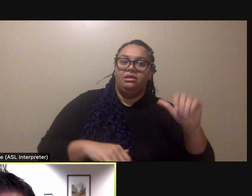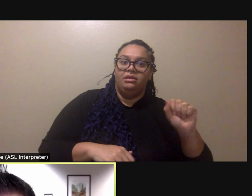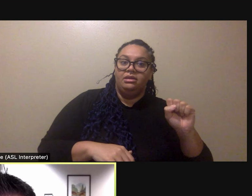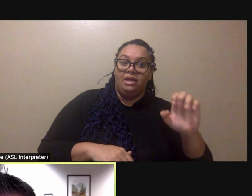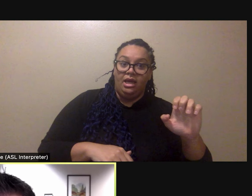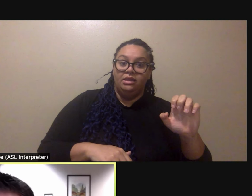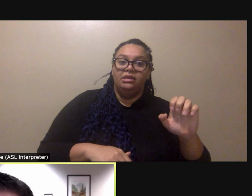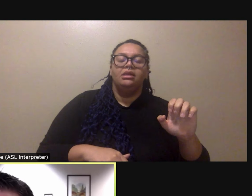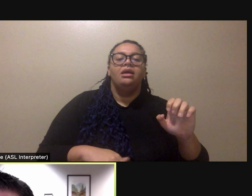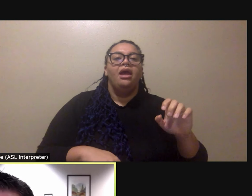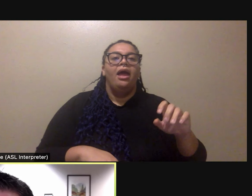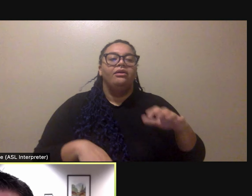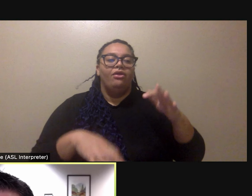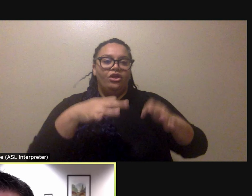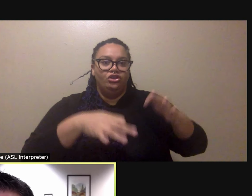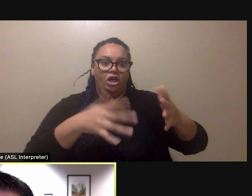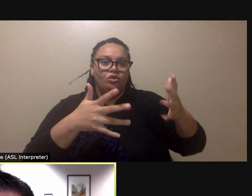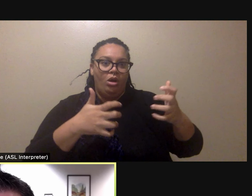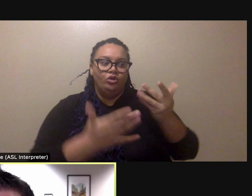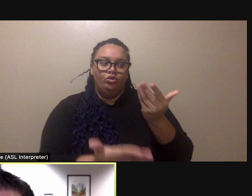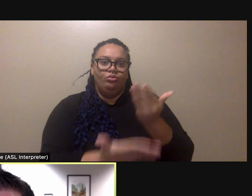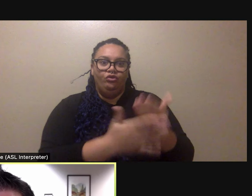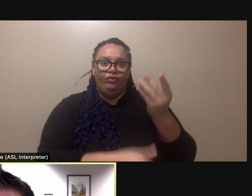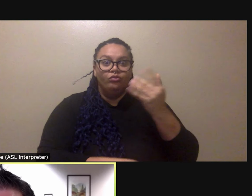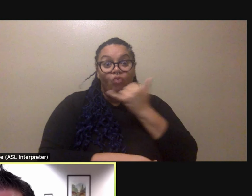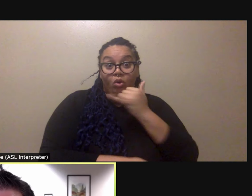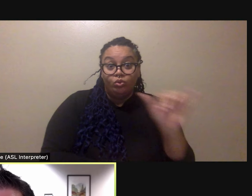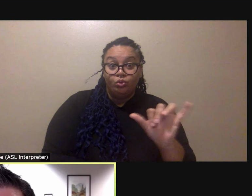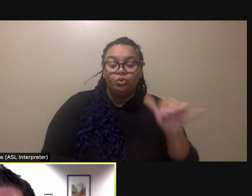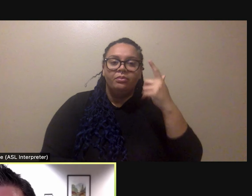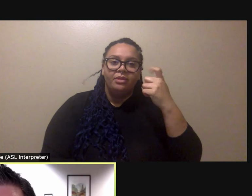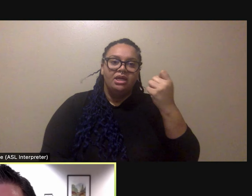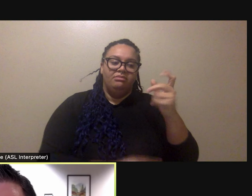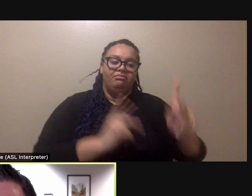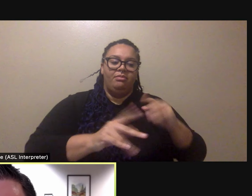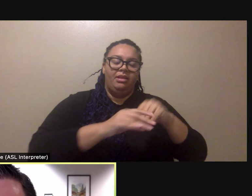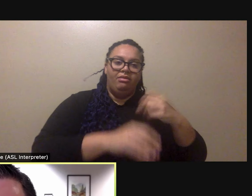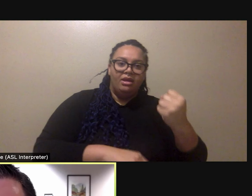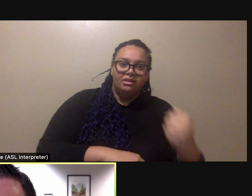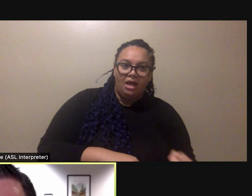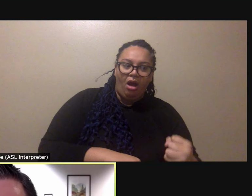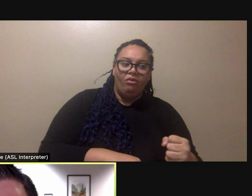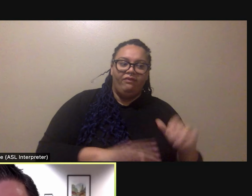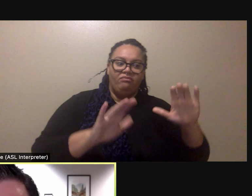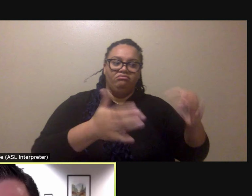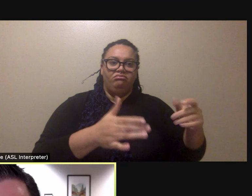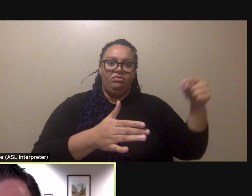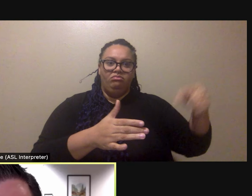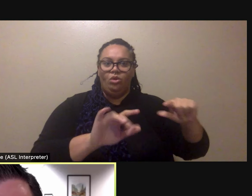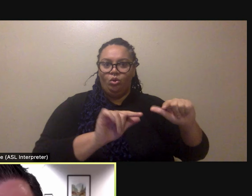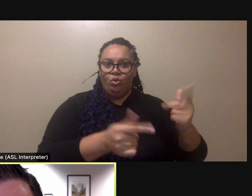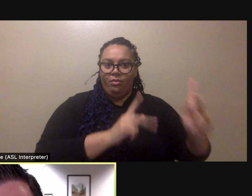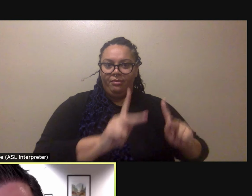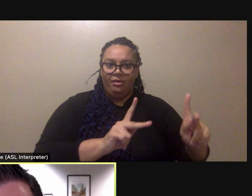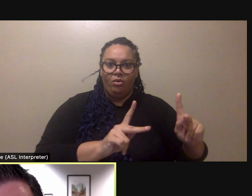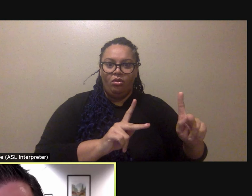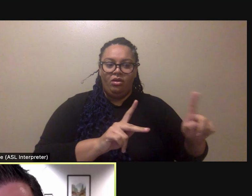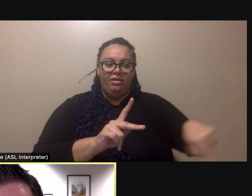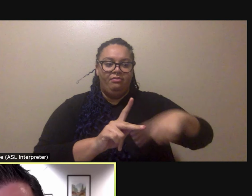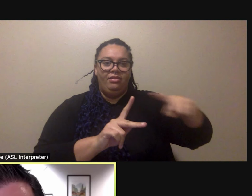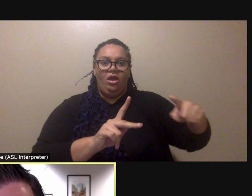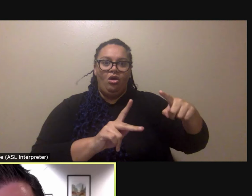prove them wrong, because a lot of white Southerners found the abolitionists found their existence